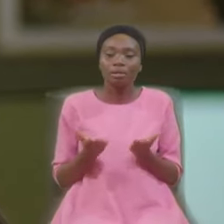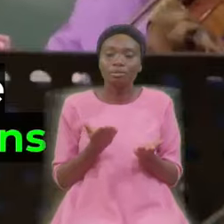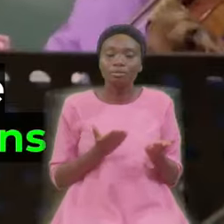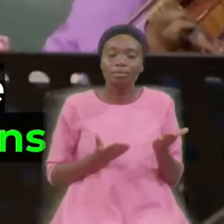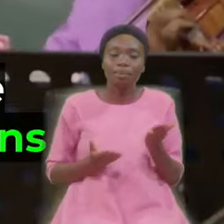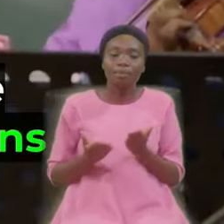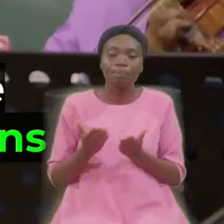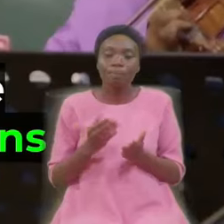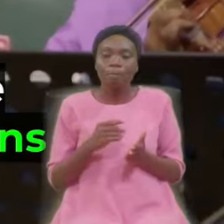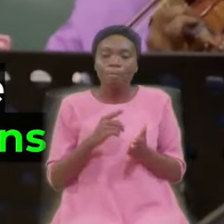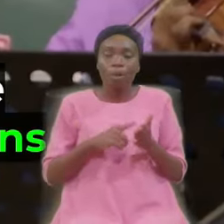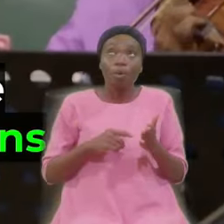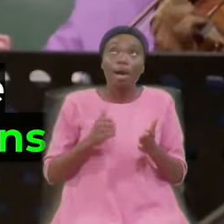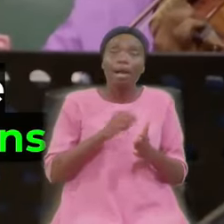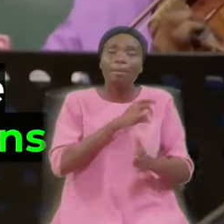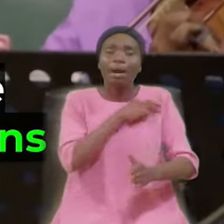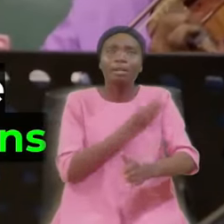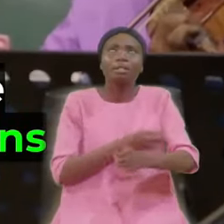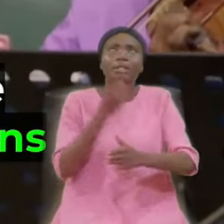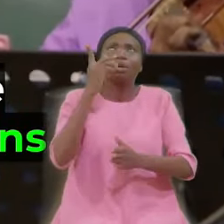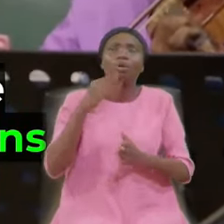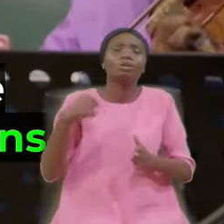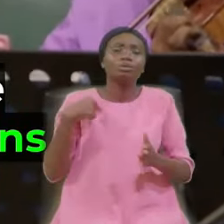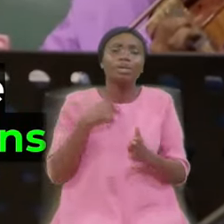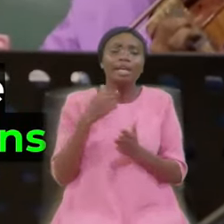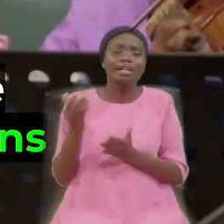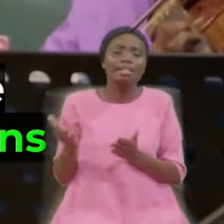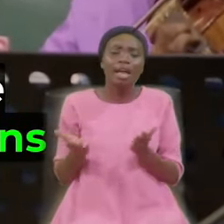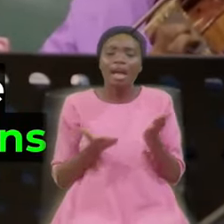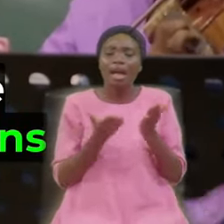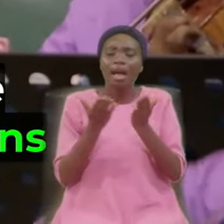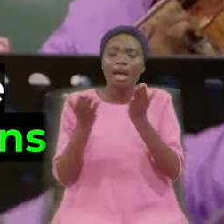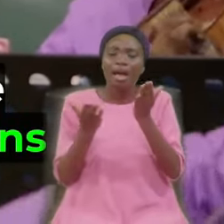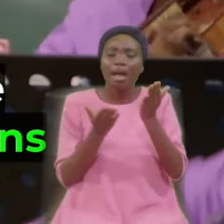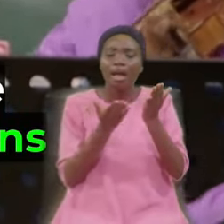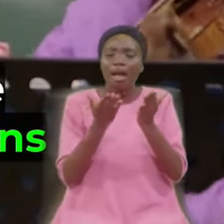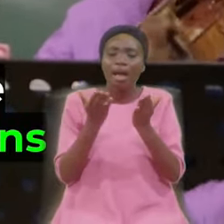serve! Hallelujah! What a mighty God we